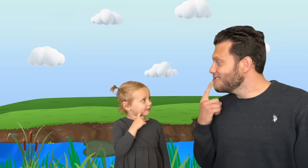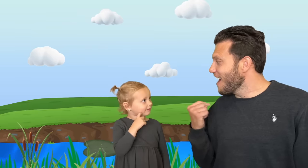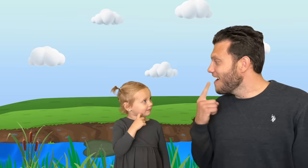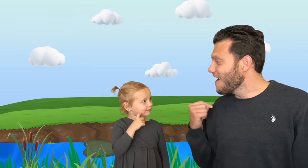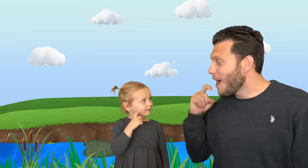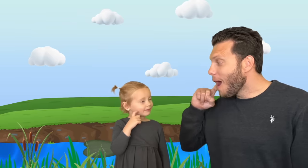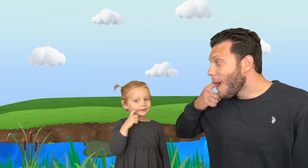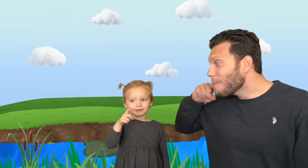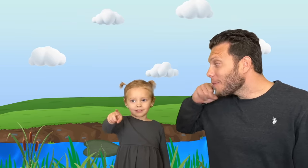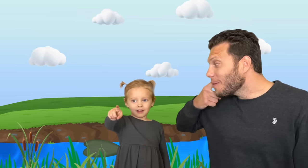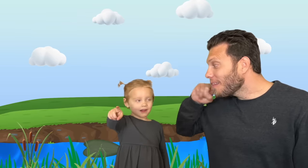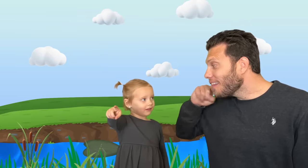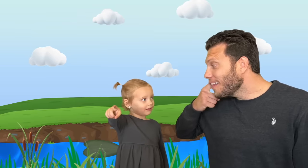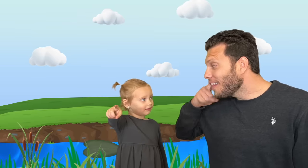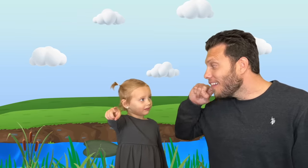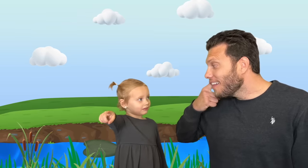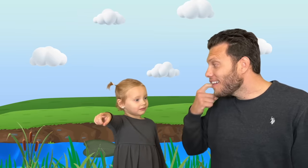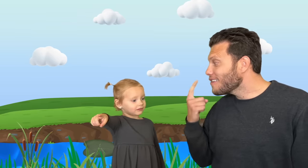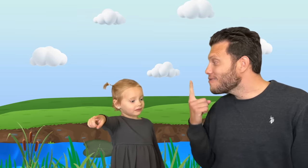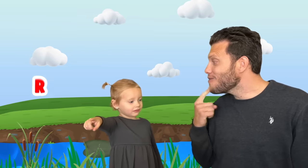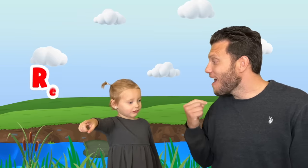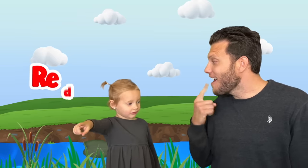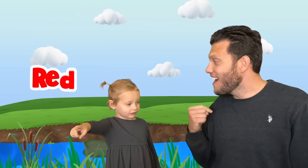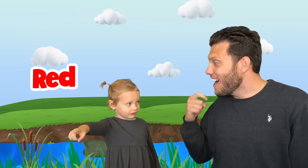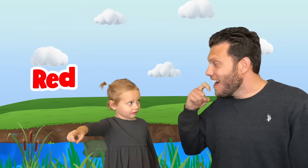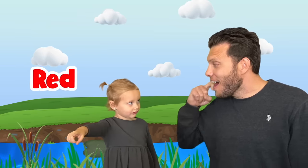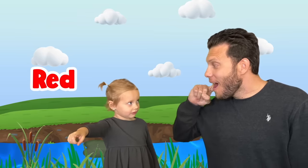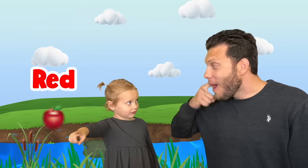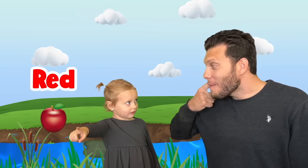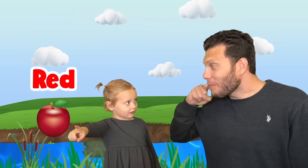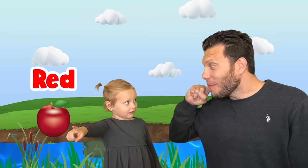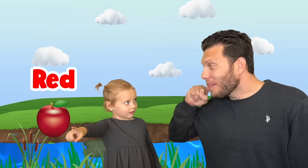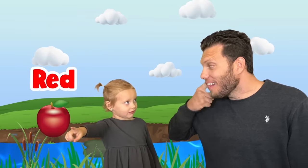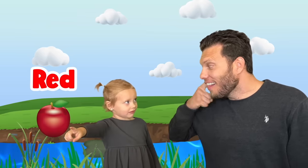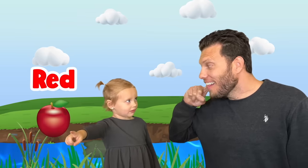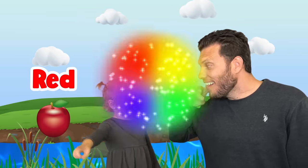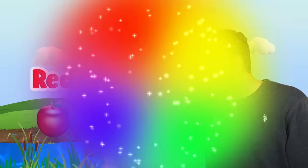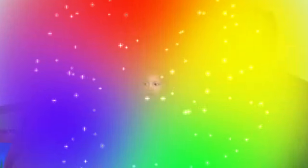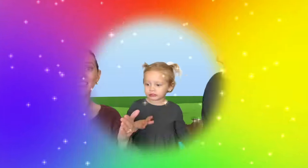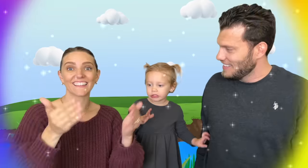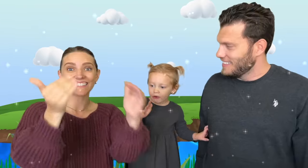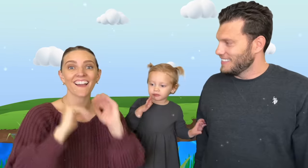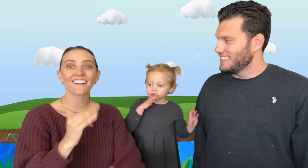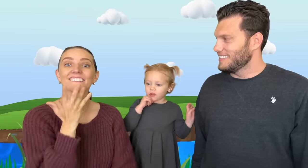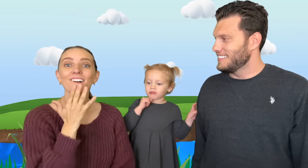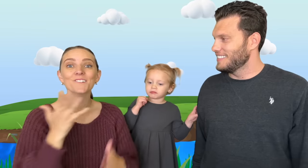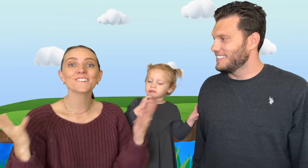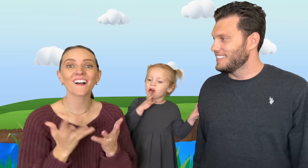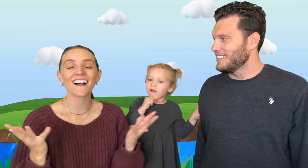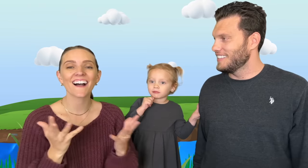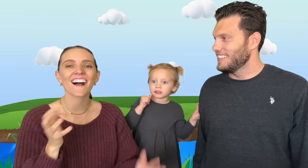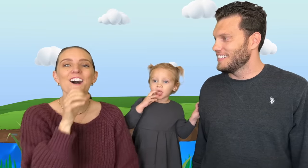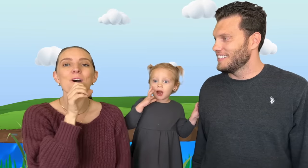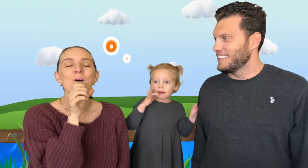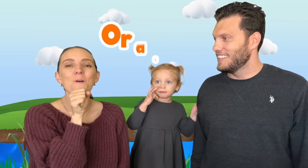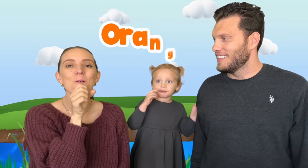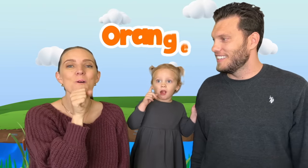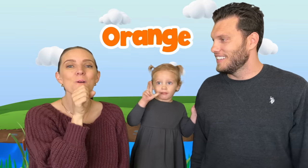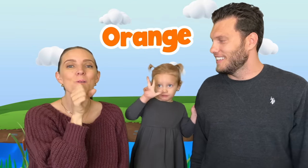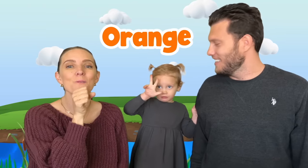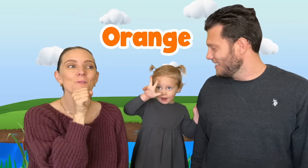I see a red apple. Red apple. The next color